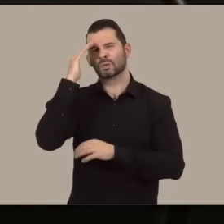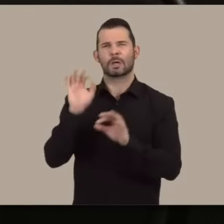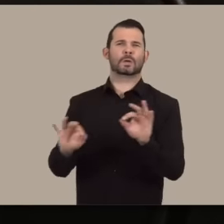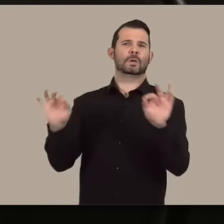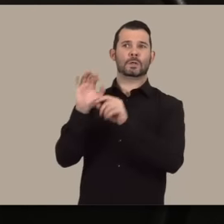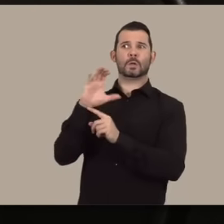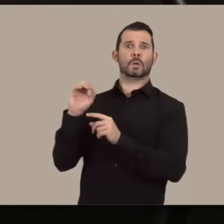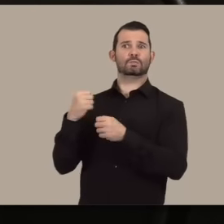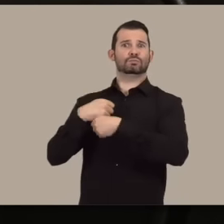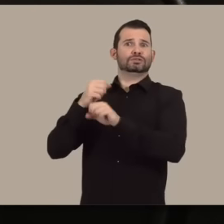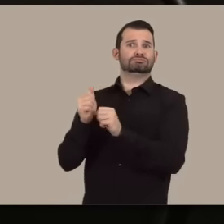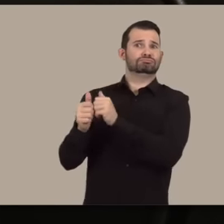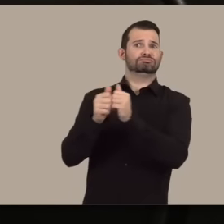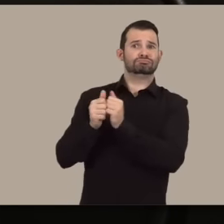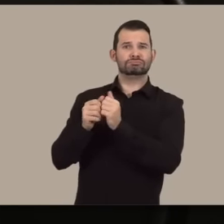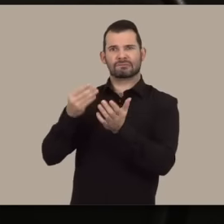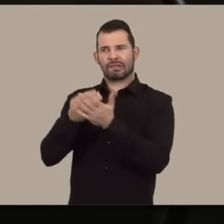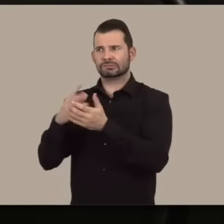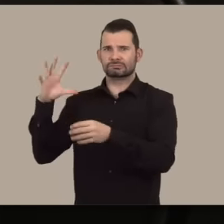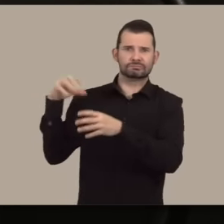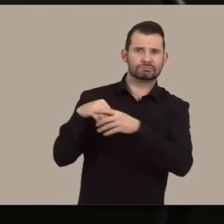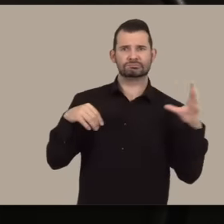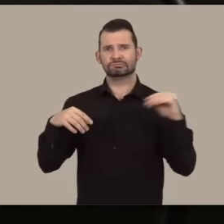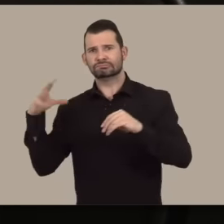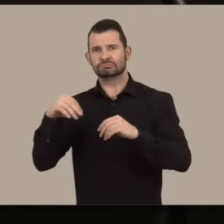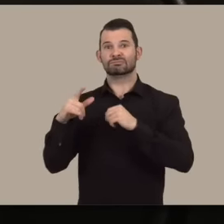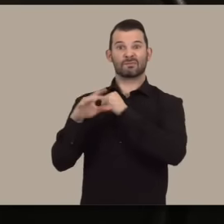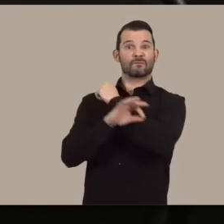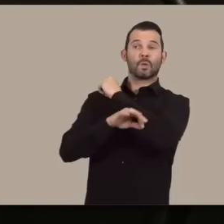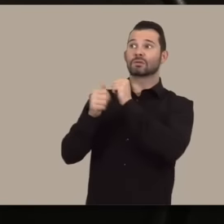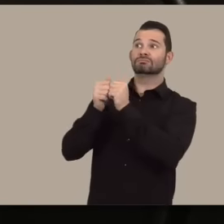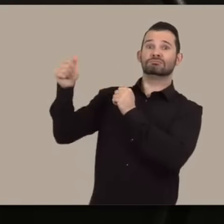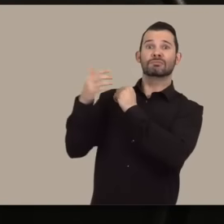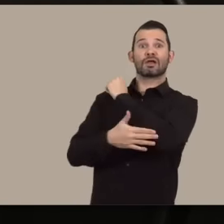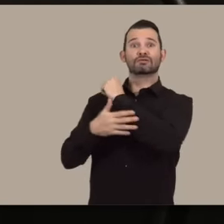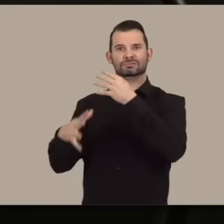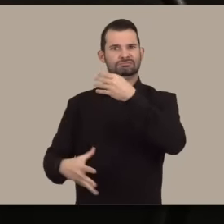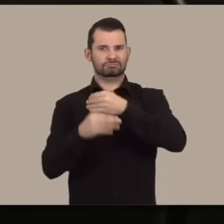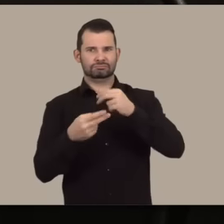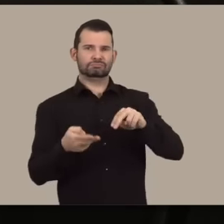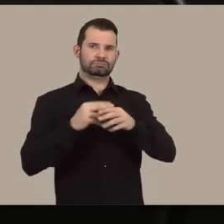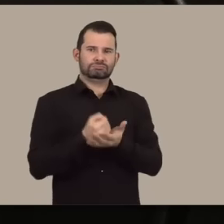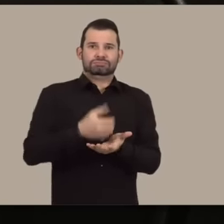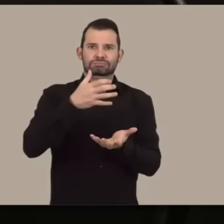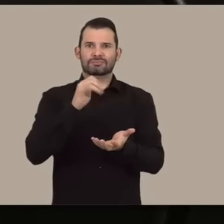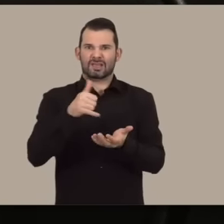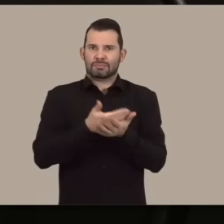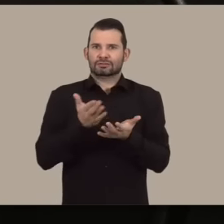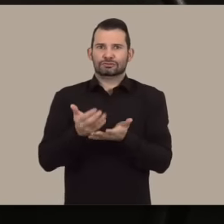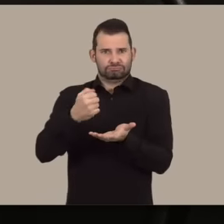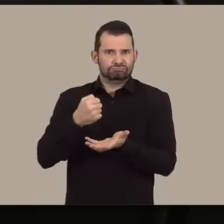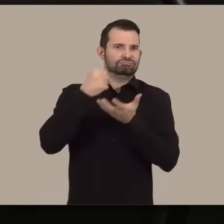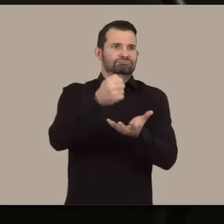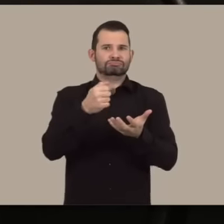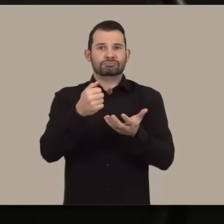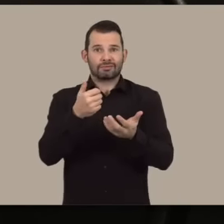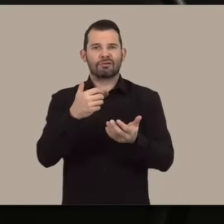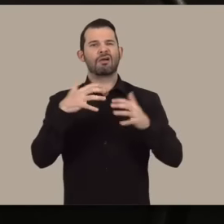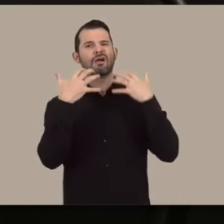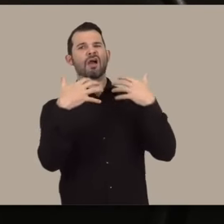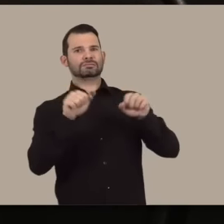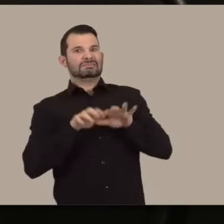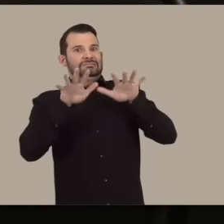collaboration. We know the importance of co-productions. The financial participation of foreign countries